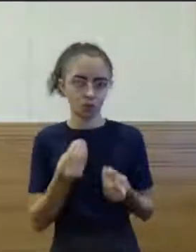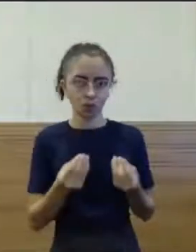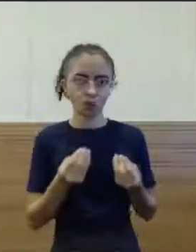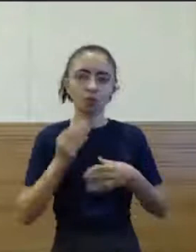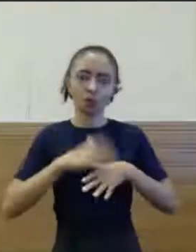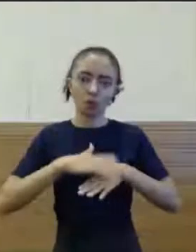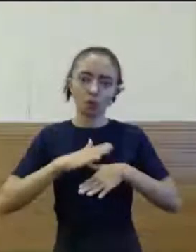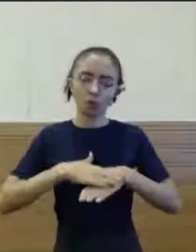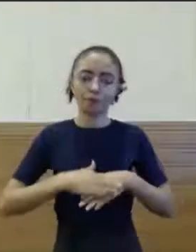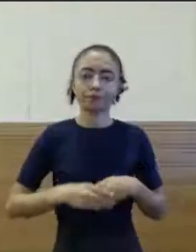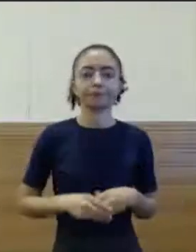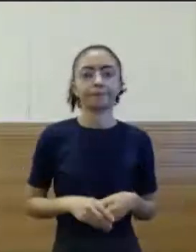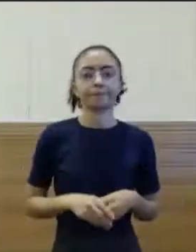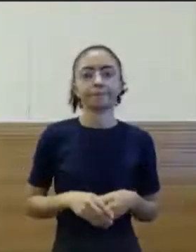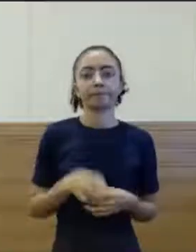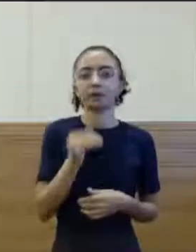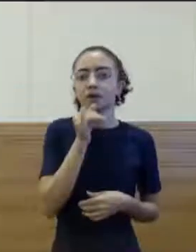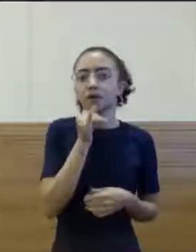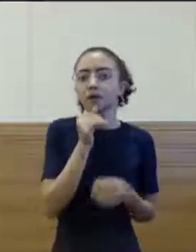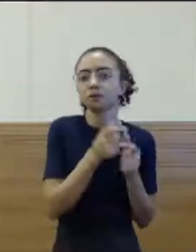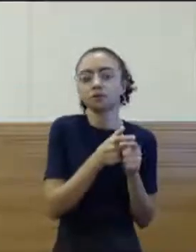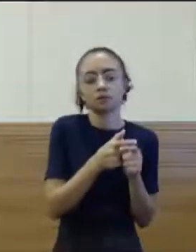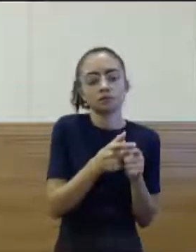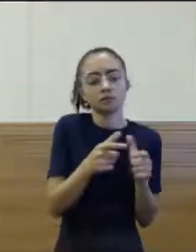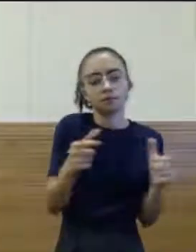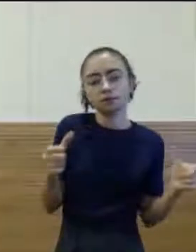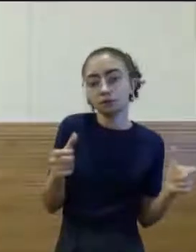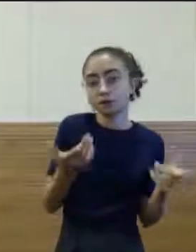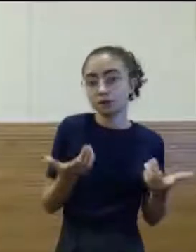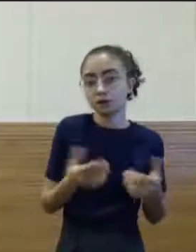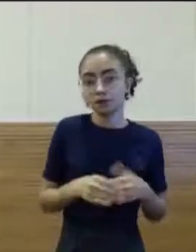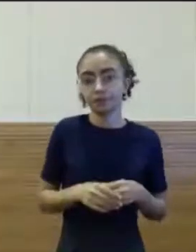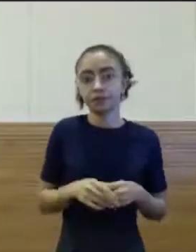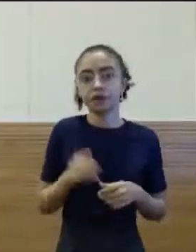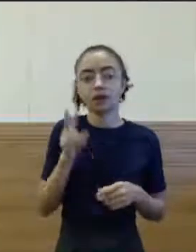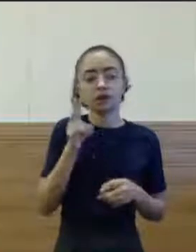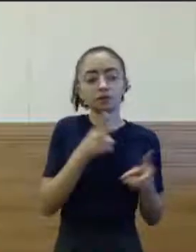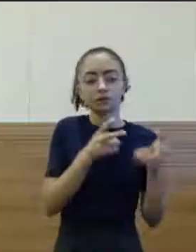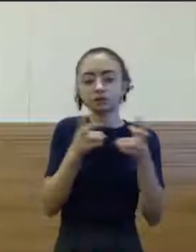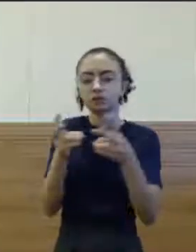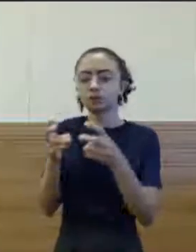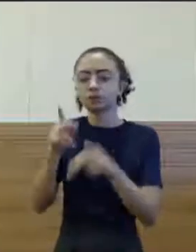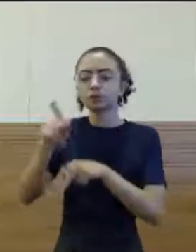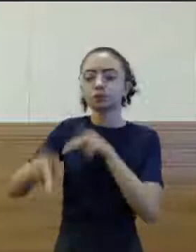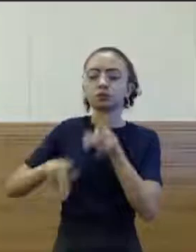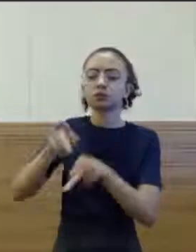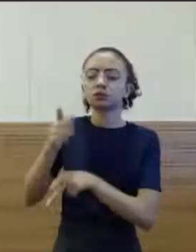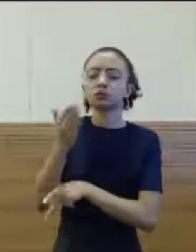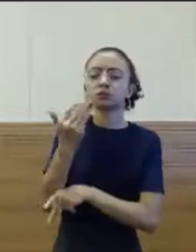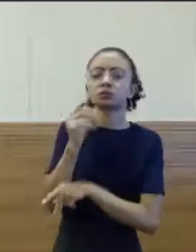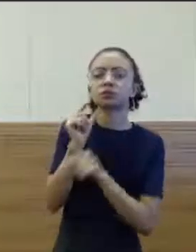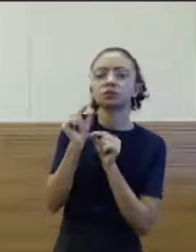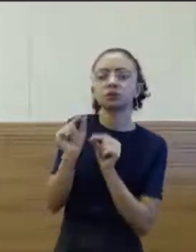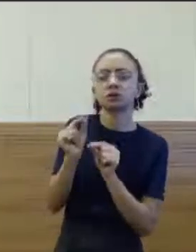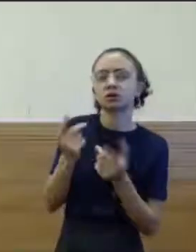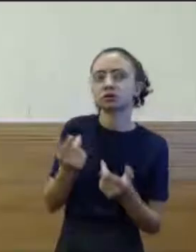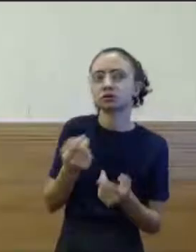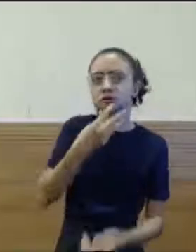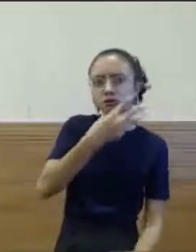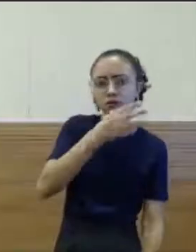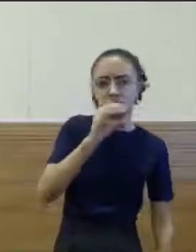to increase for because the population are eating 300 grams of fish per